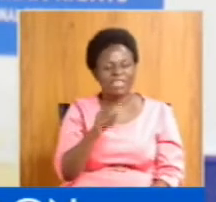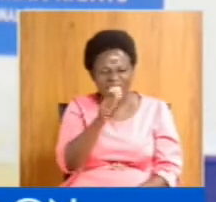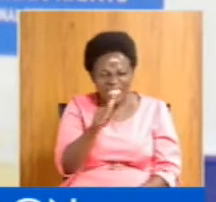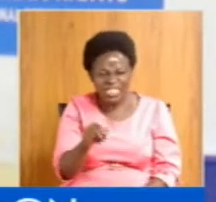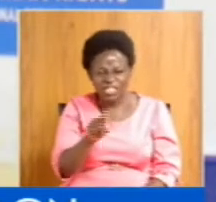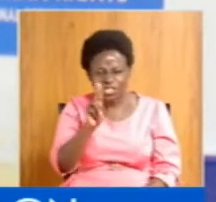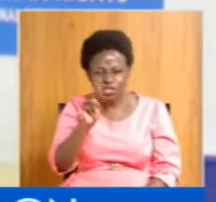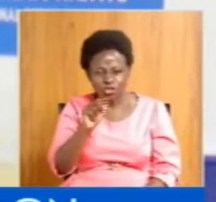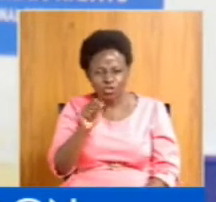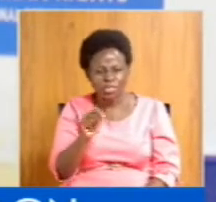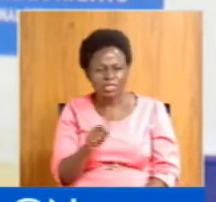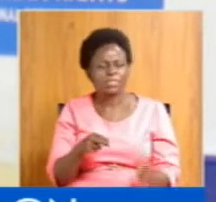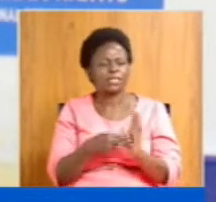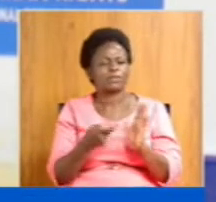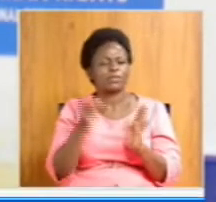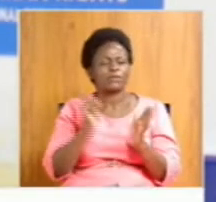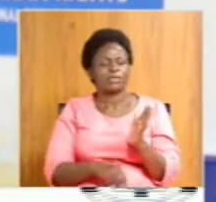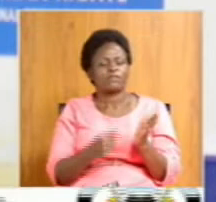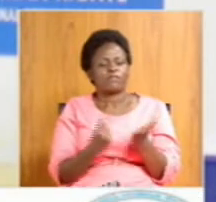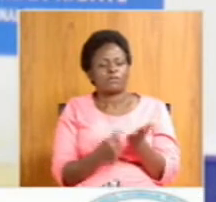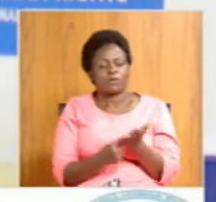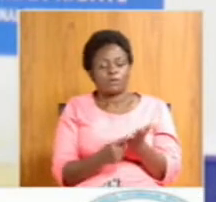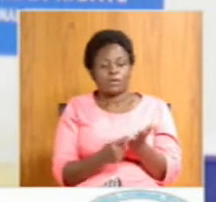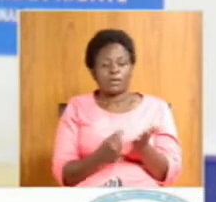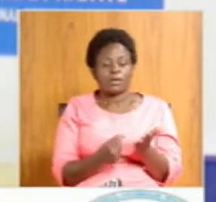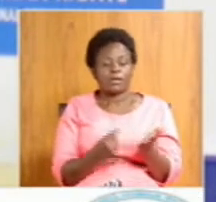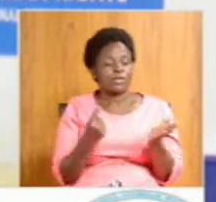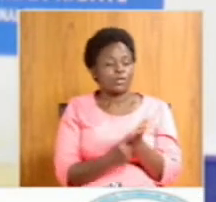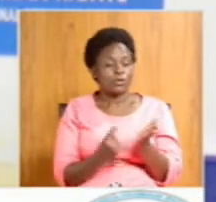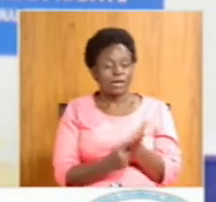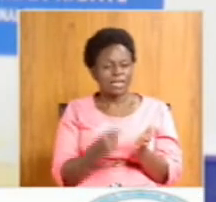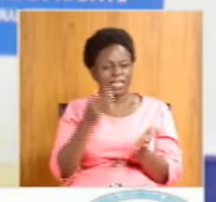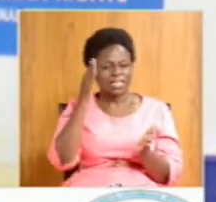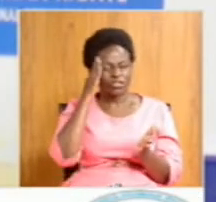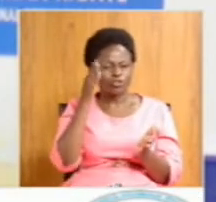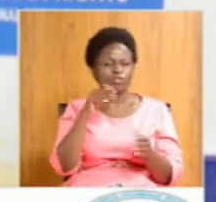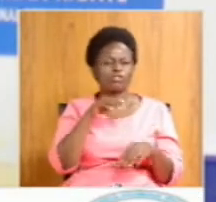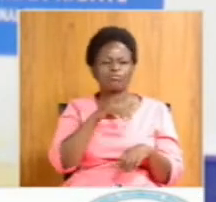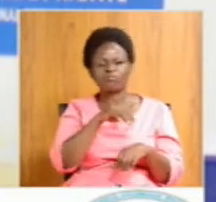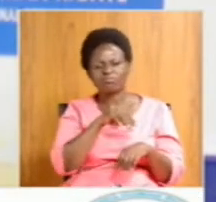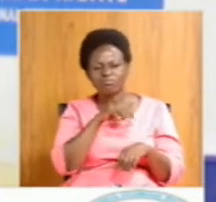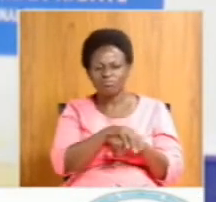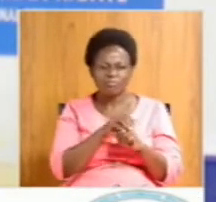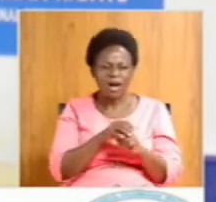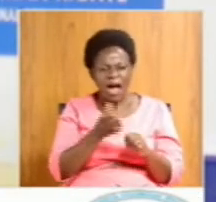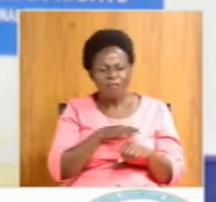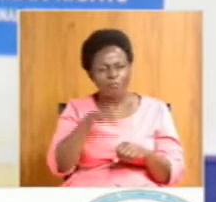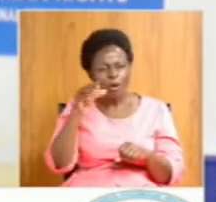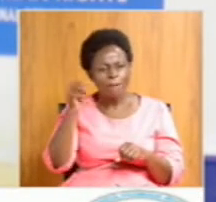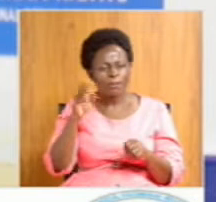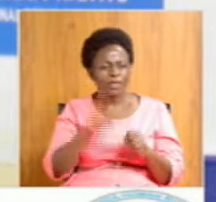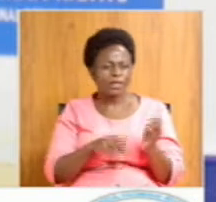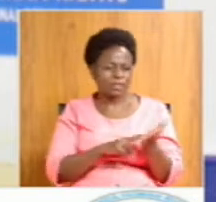unit. What is the implication for Uganda? Uganda is actually known to produce more power than it actually consumes.